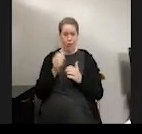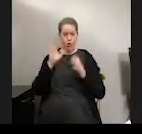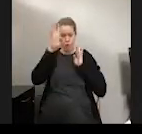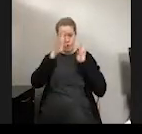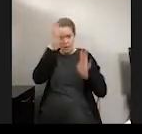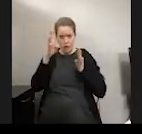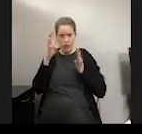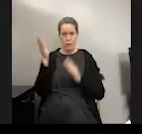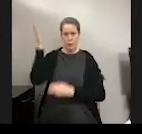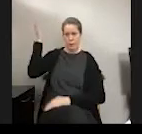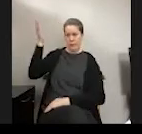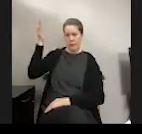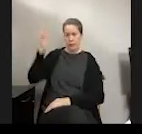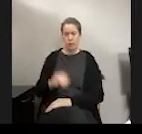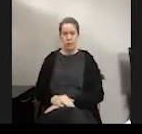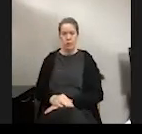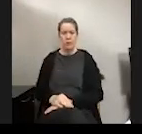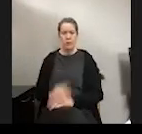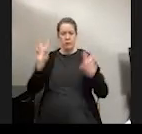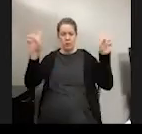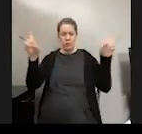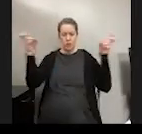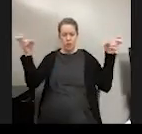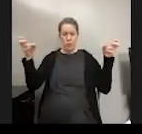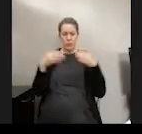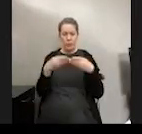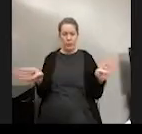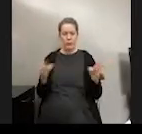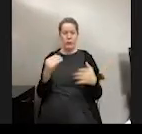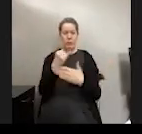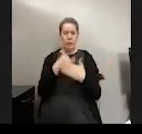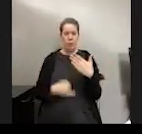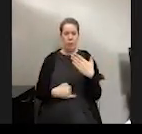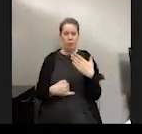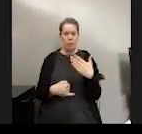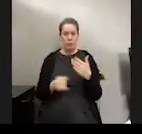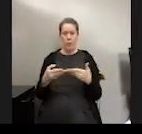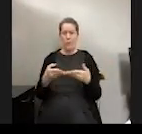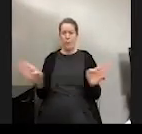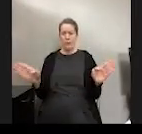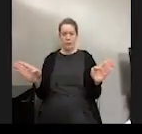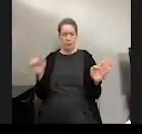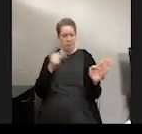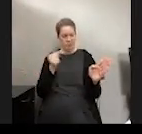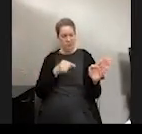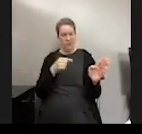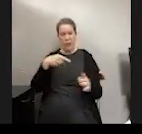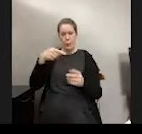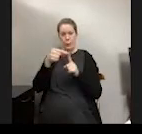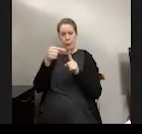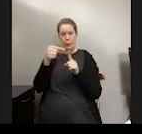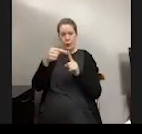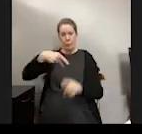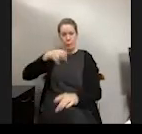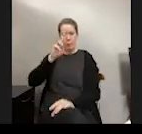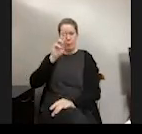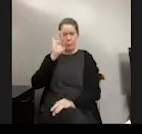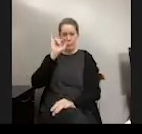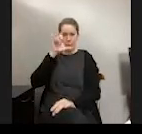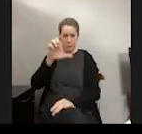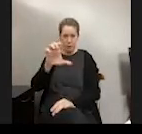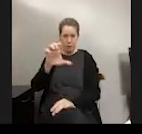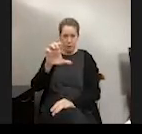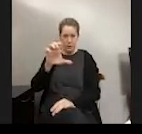On the topic of public arts, public engagement, even mentioning the word public, we were reminded that we are still currently navigating